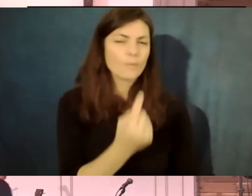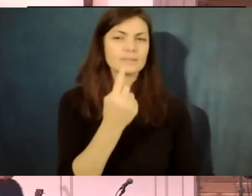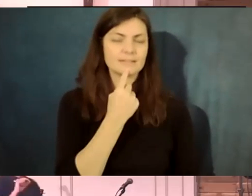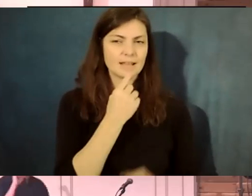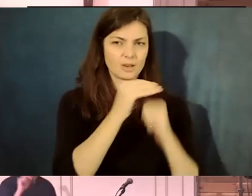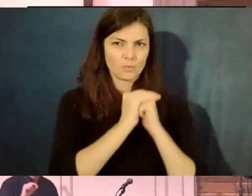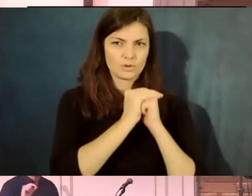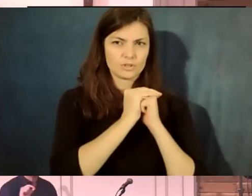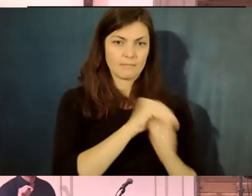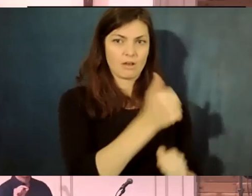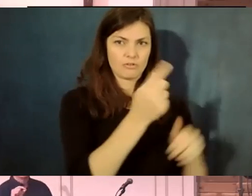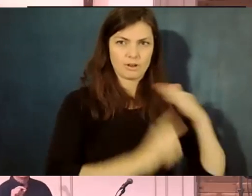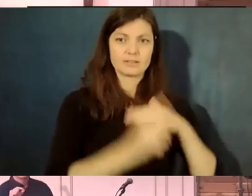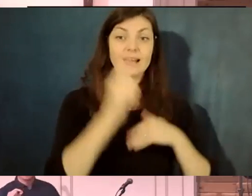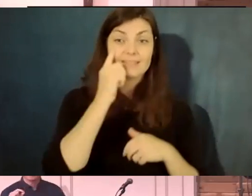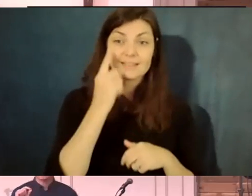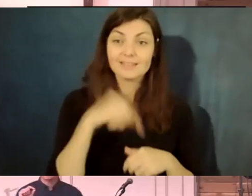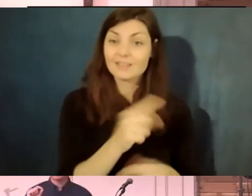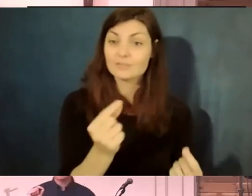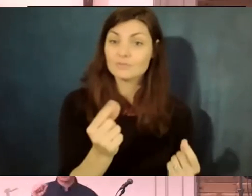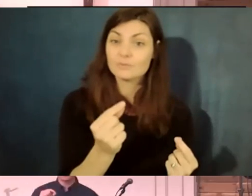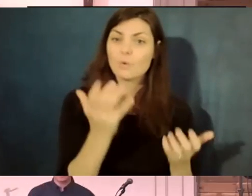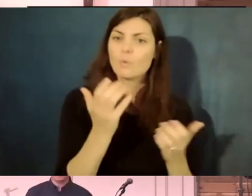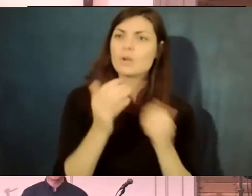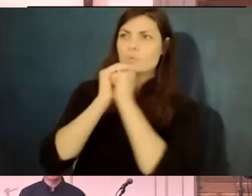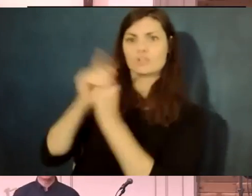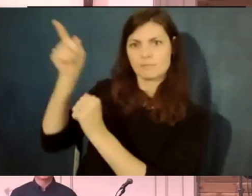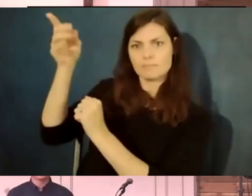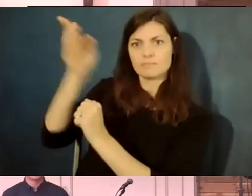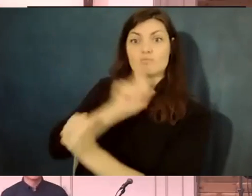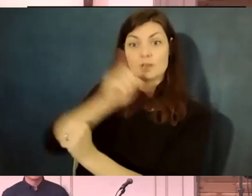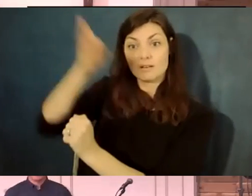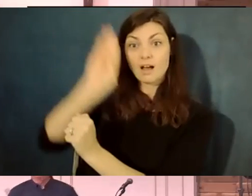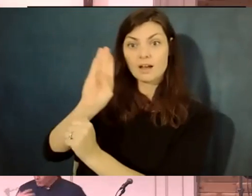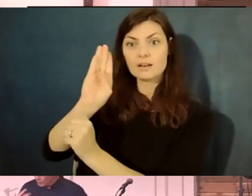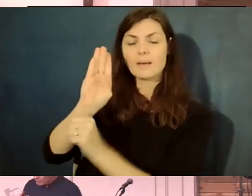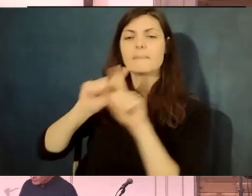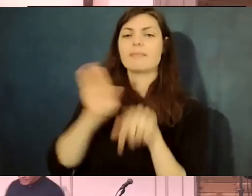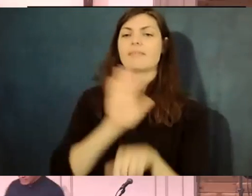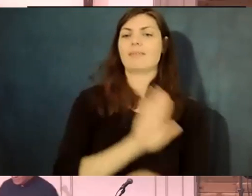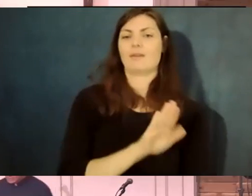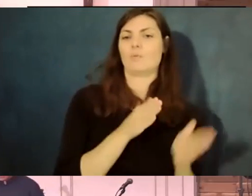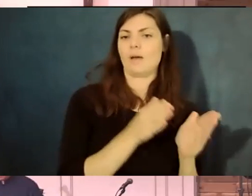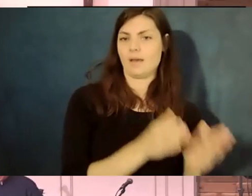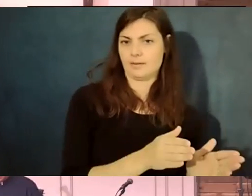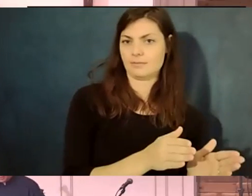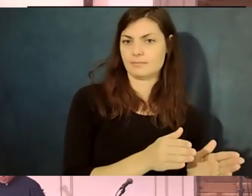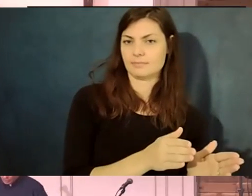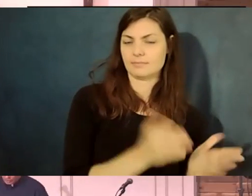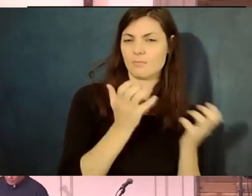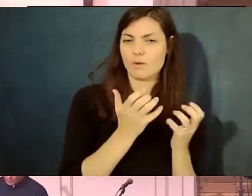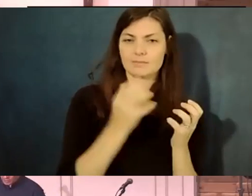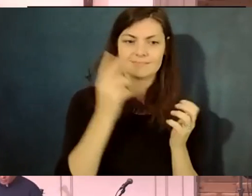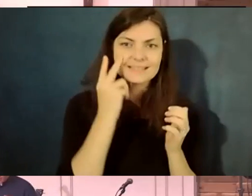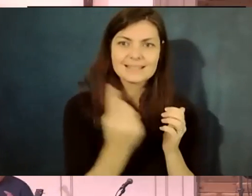to worship God in their own way. They wanted a representation of God to